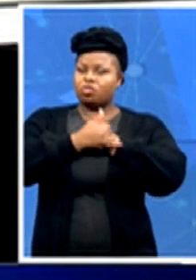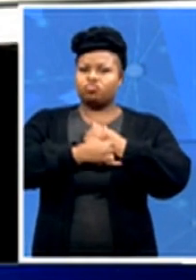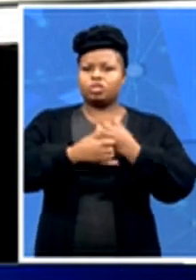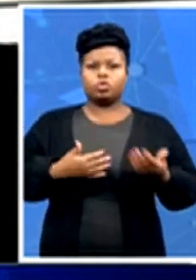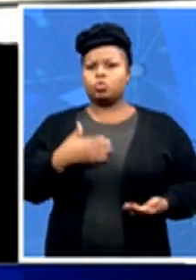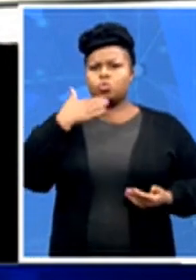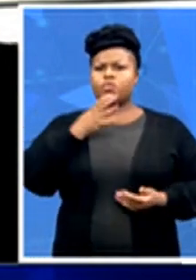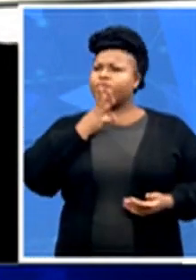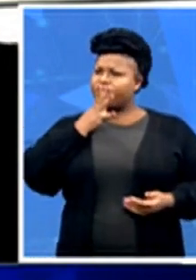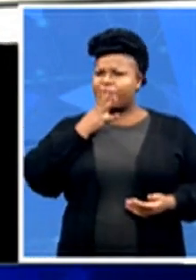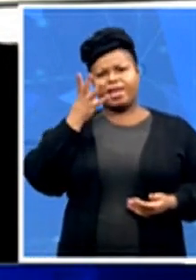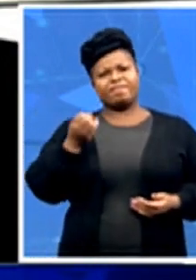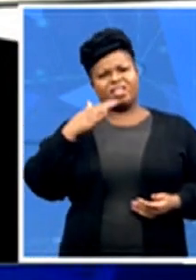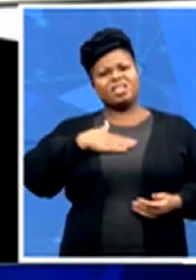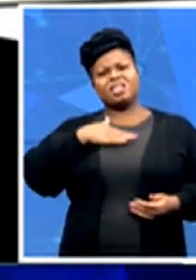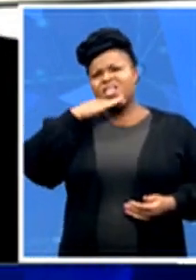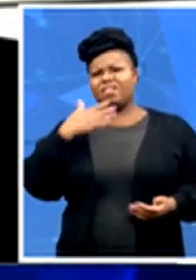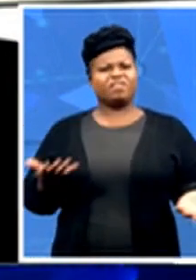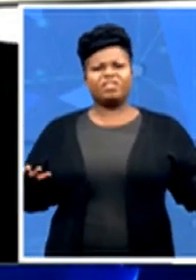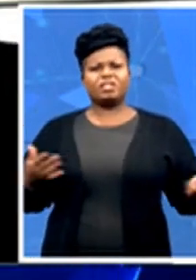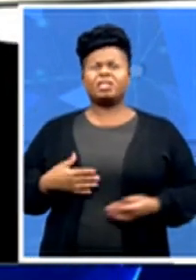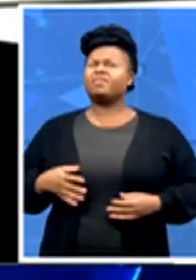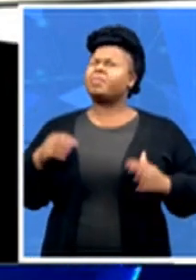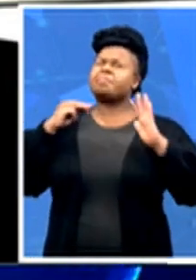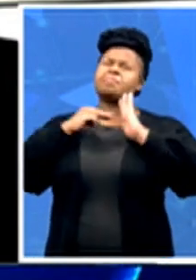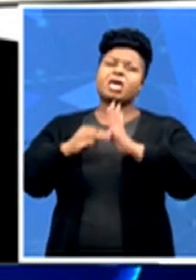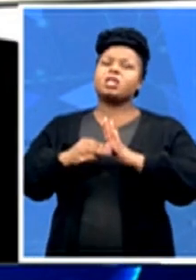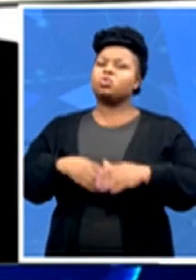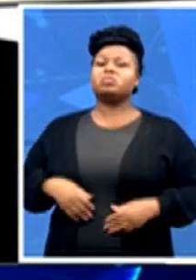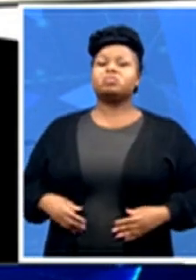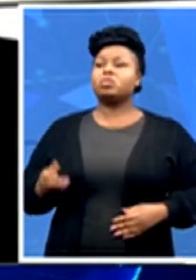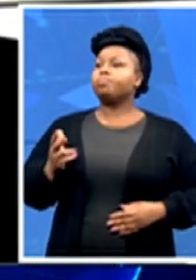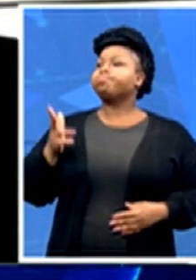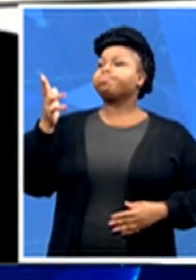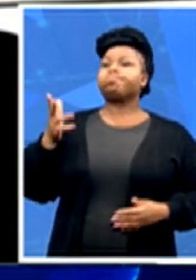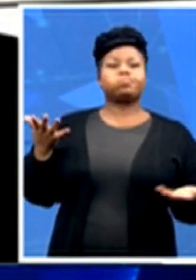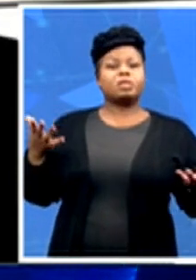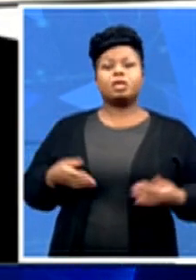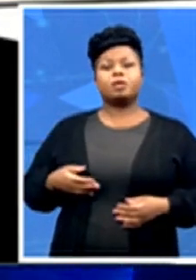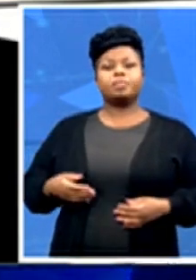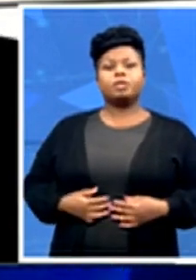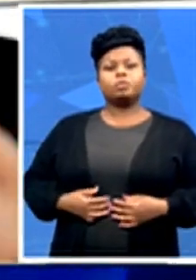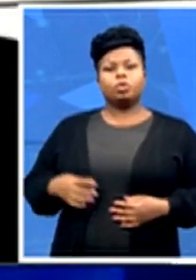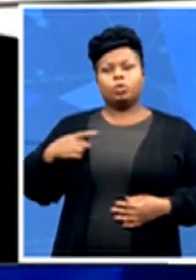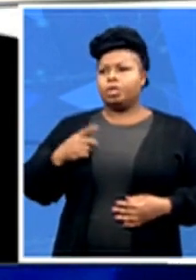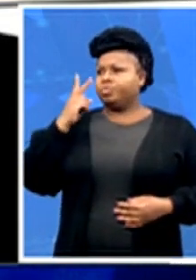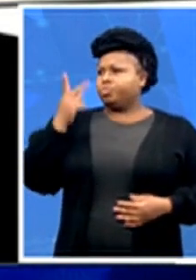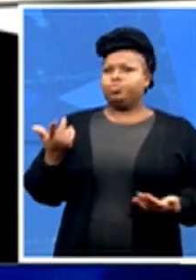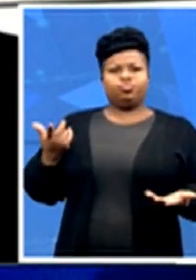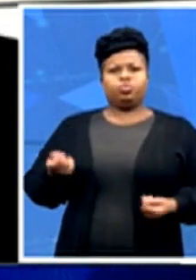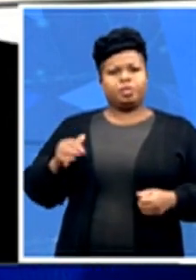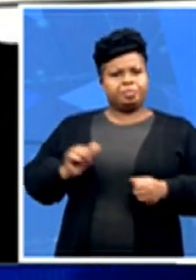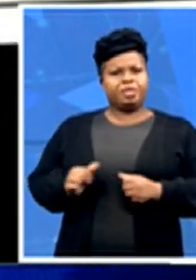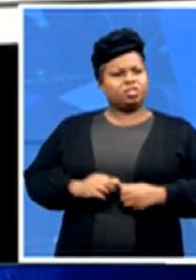have a lot, they got millions of doses sitting in warehouses, are looking at that and say, well, why don't we just give it to people? Even though we don't know the